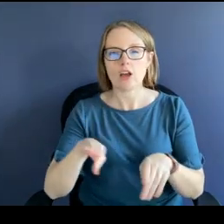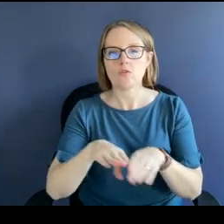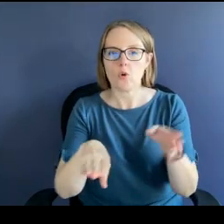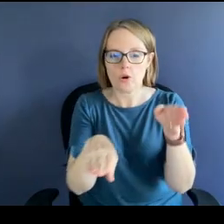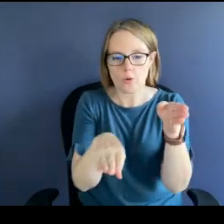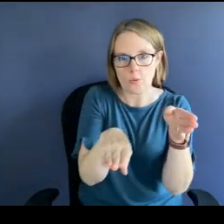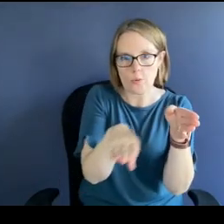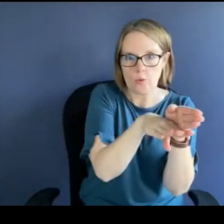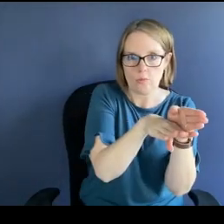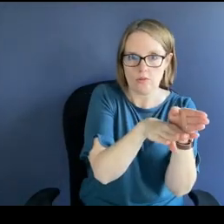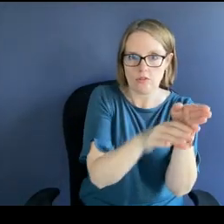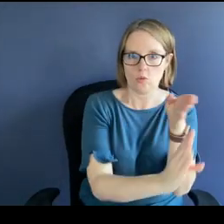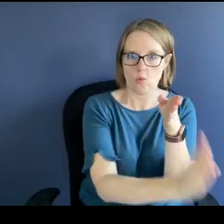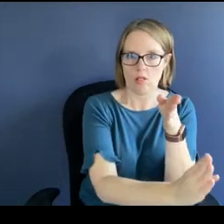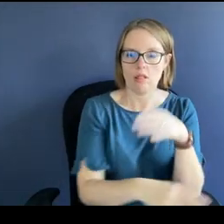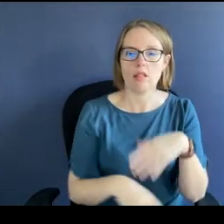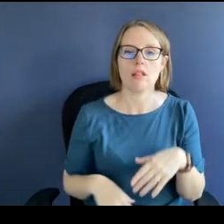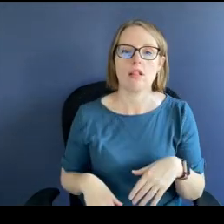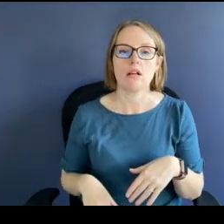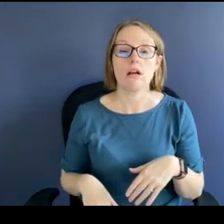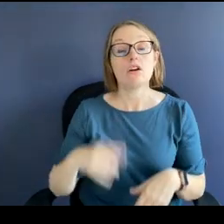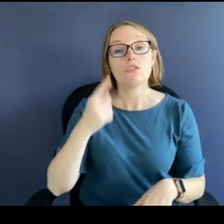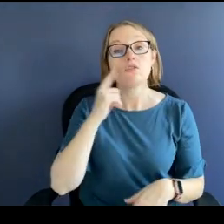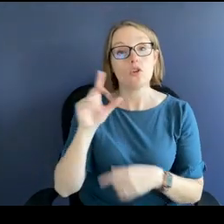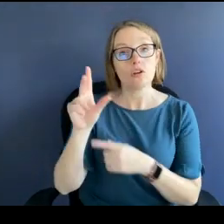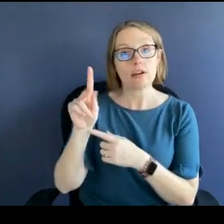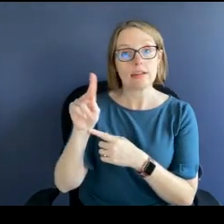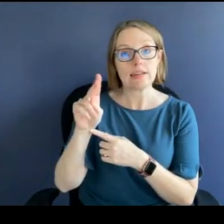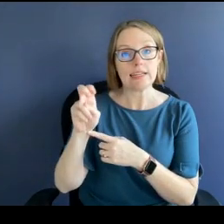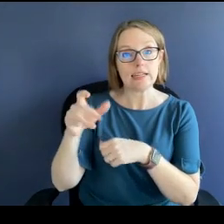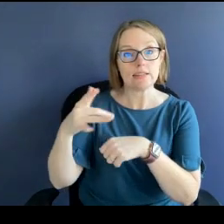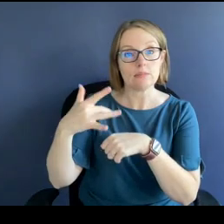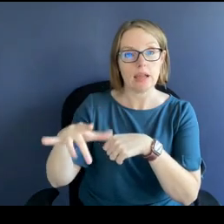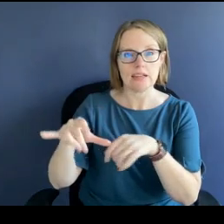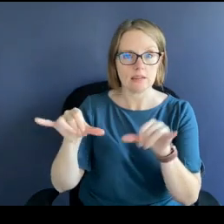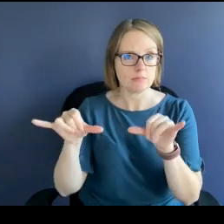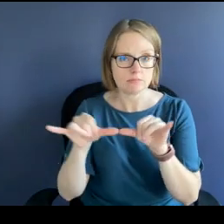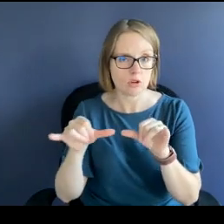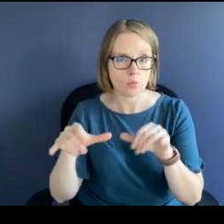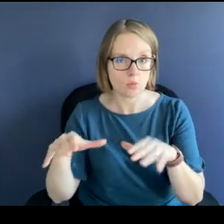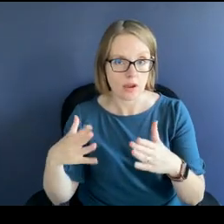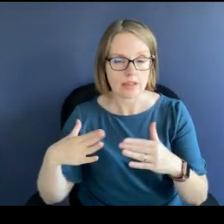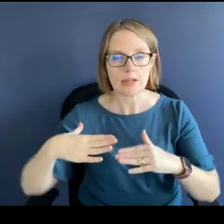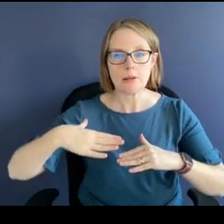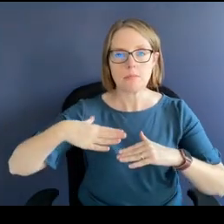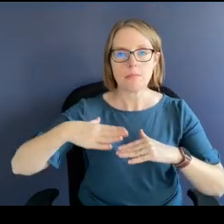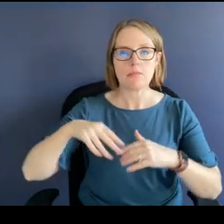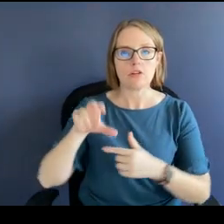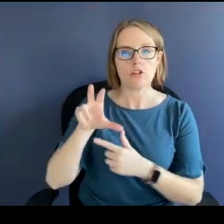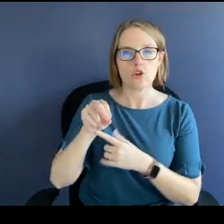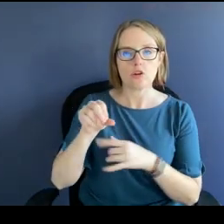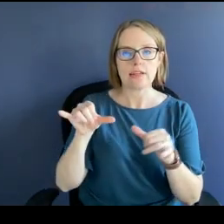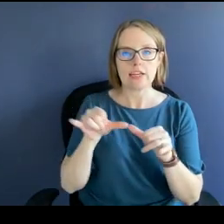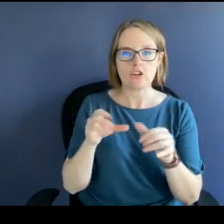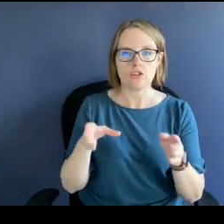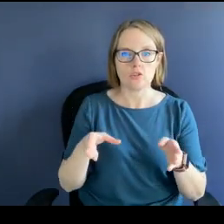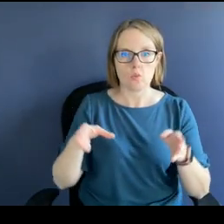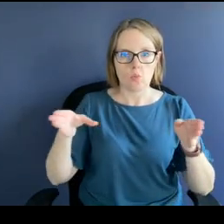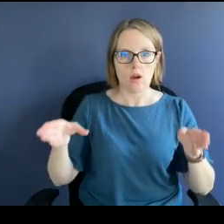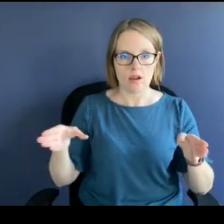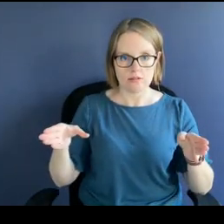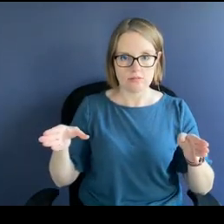The dimensions for the knee space must be a minimum of 30 inches wide